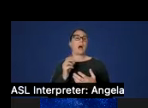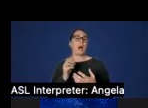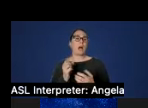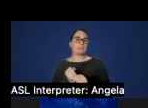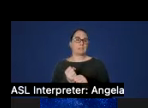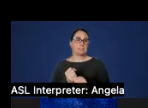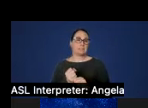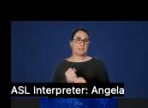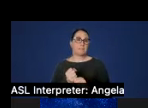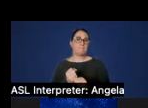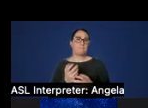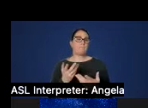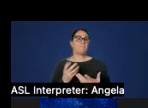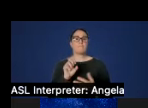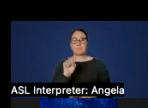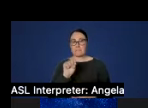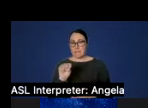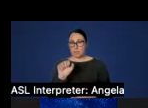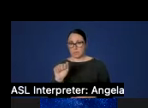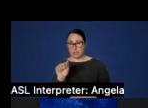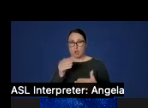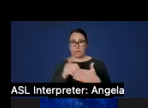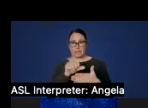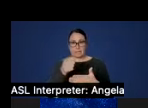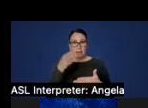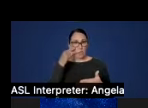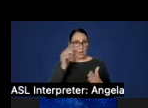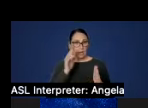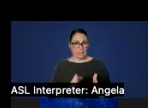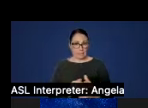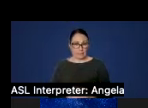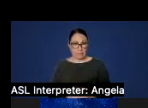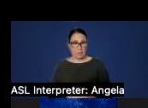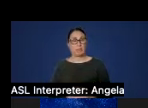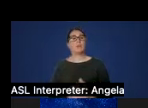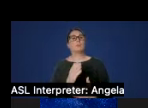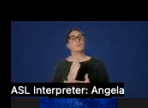Indian. So some of those departments are cross-deputized,